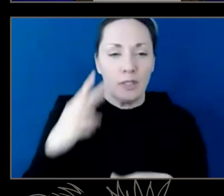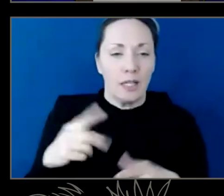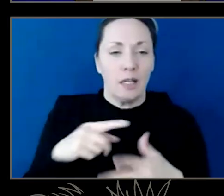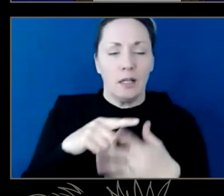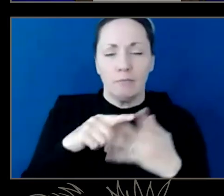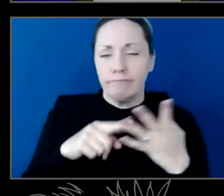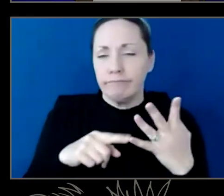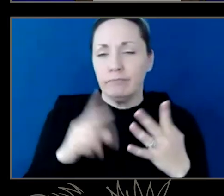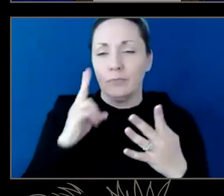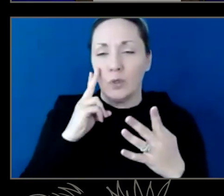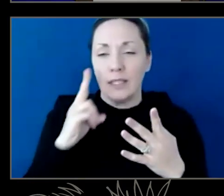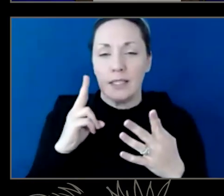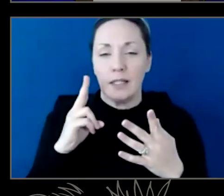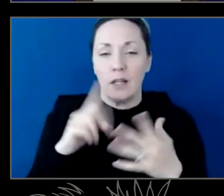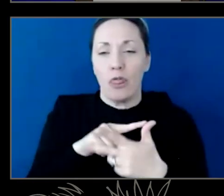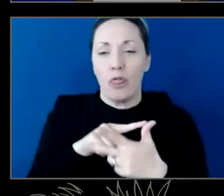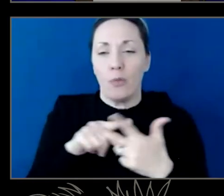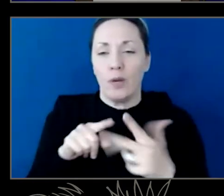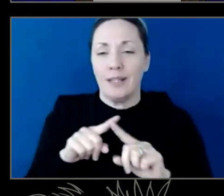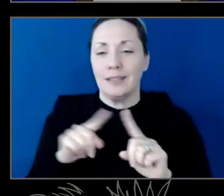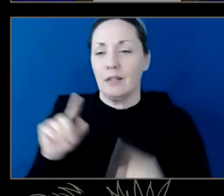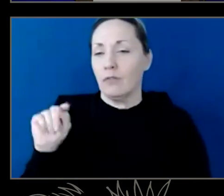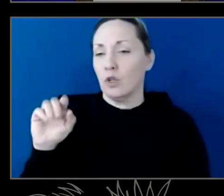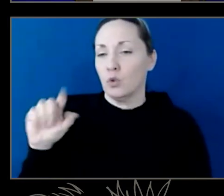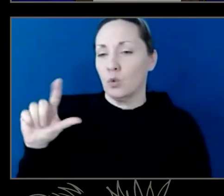see 3 different tools.